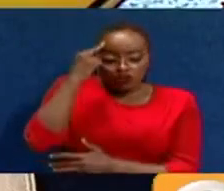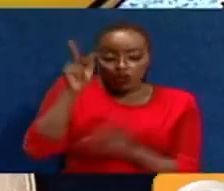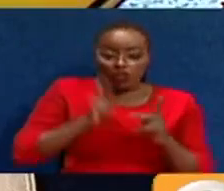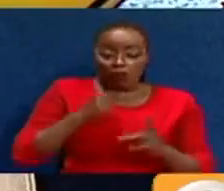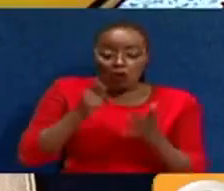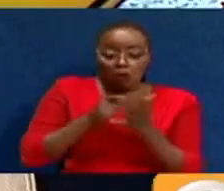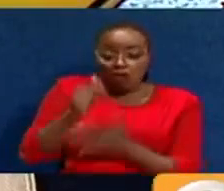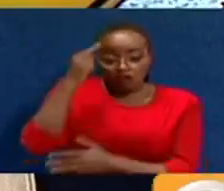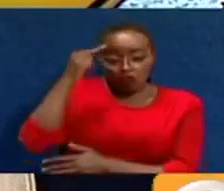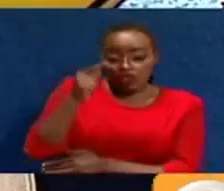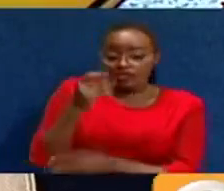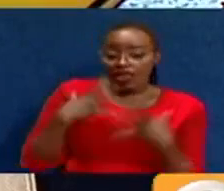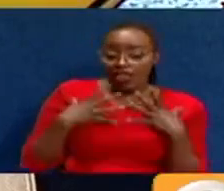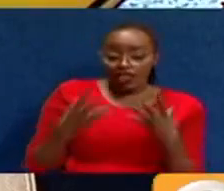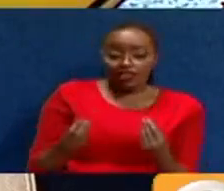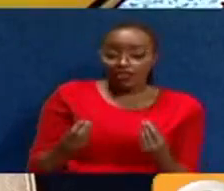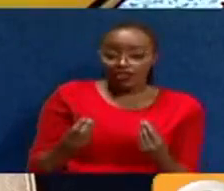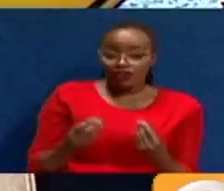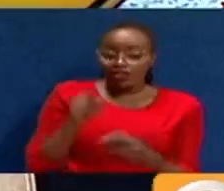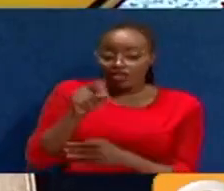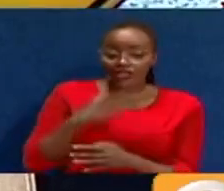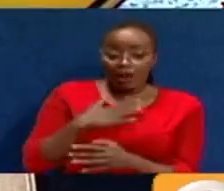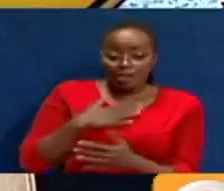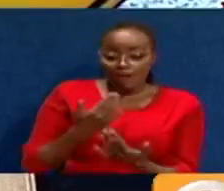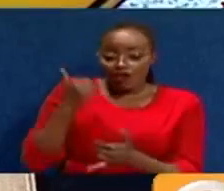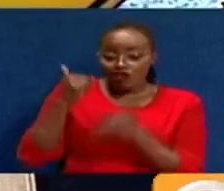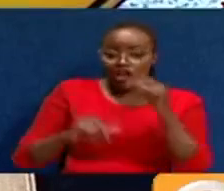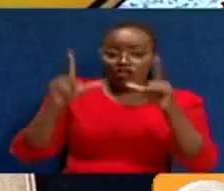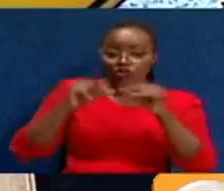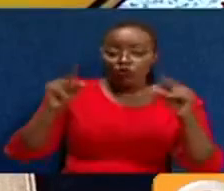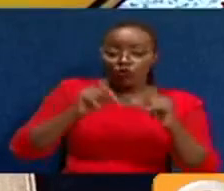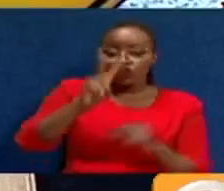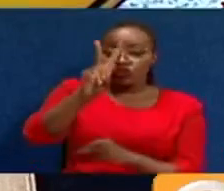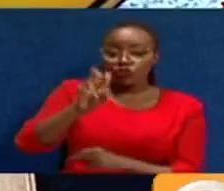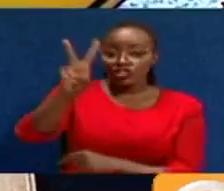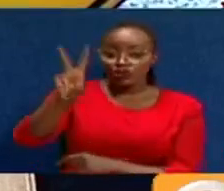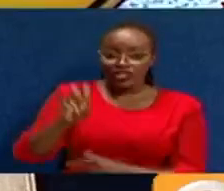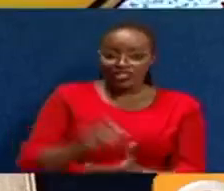who can pay for it. And that is my take for 2020.